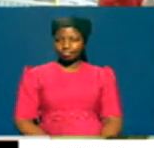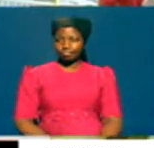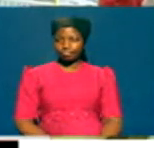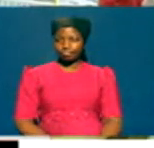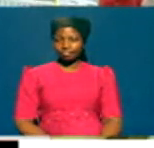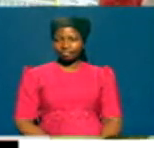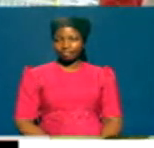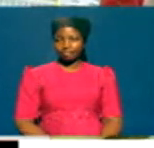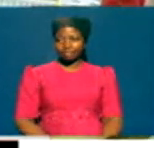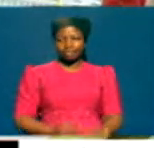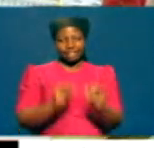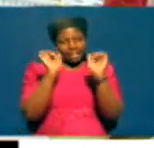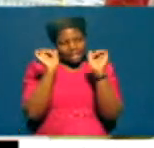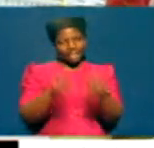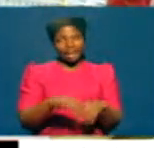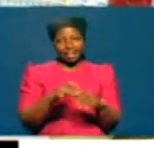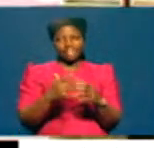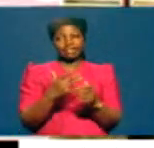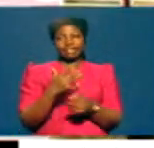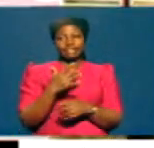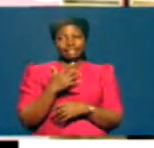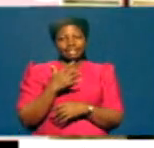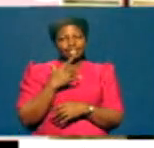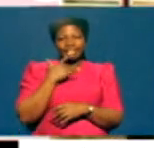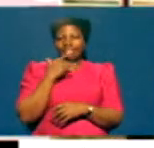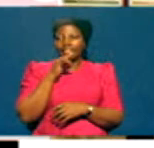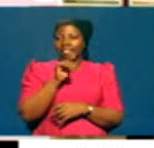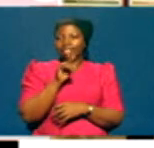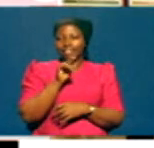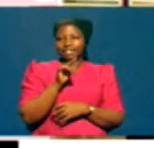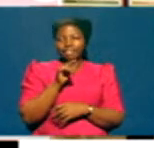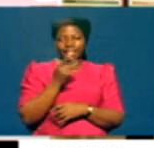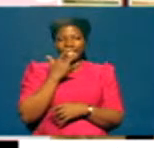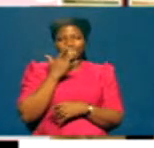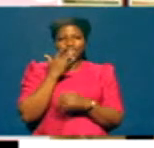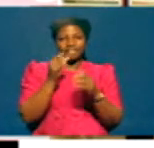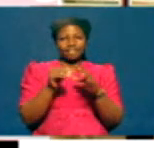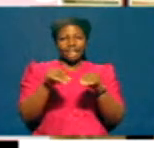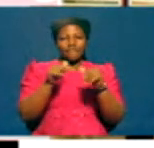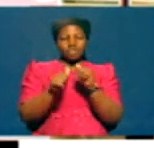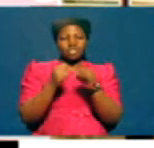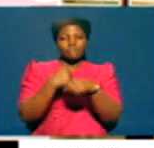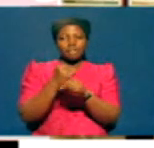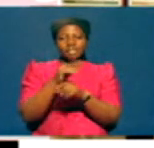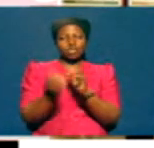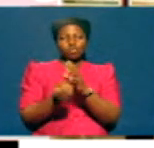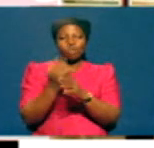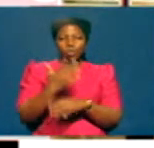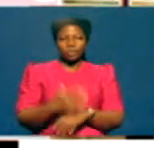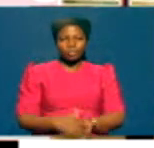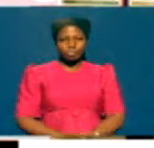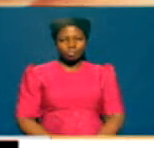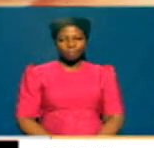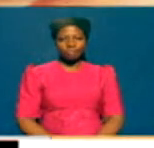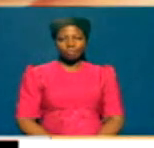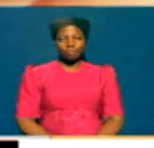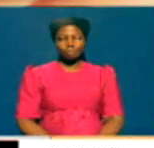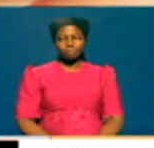I can actually taste the sun that made this grow. Alan Aoko, Lunchtime News.